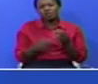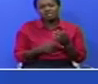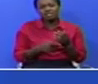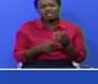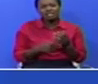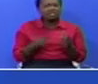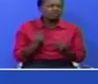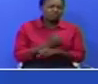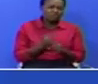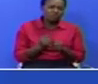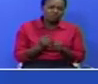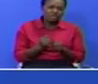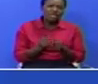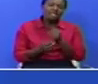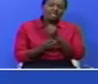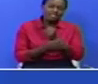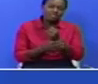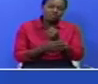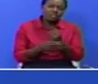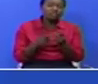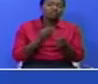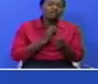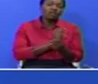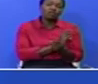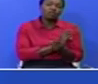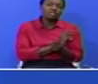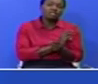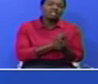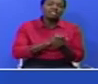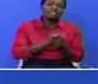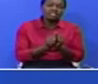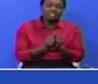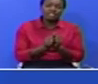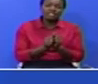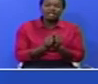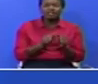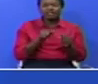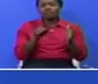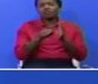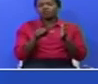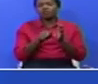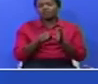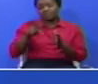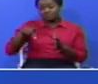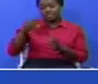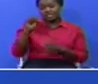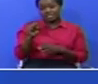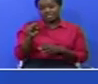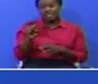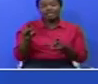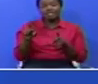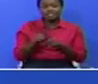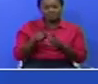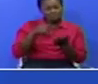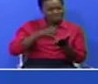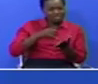really elaborate that to the committee, shifting blame to his PS. And the PS, of course, indeed insisted that it was the